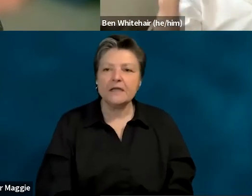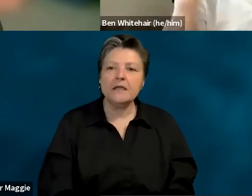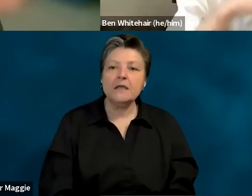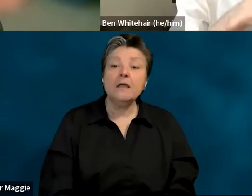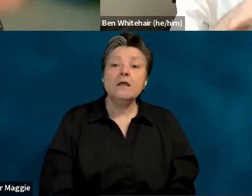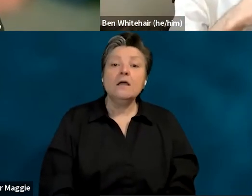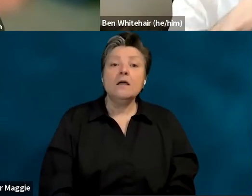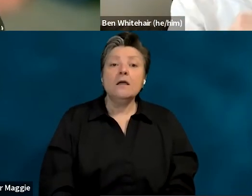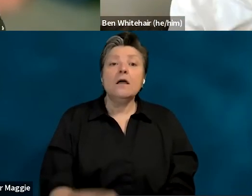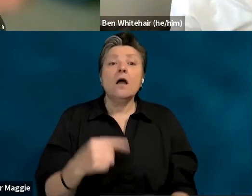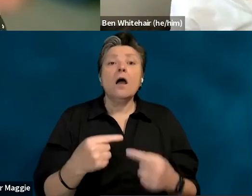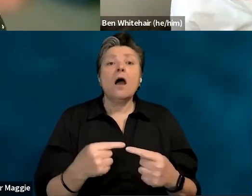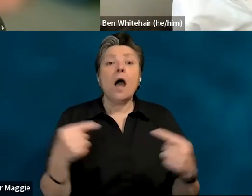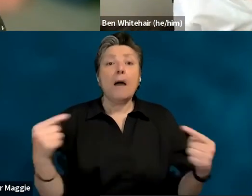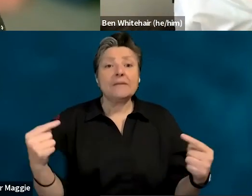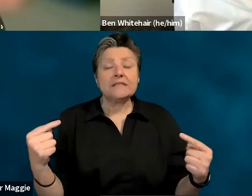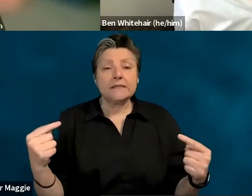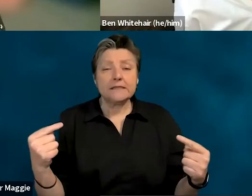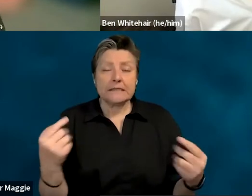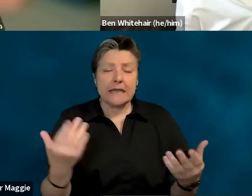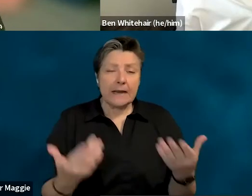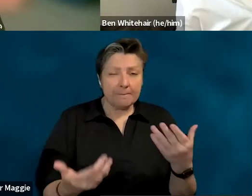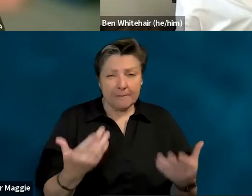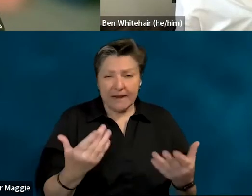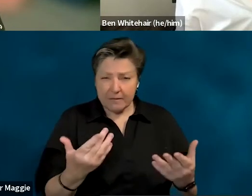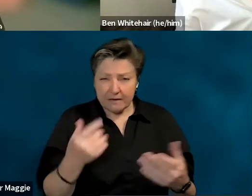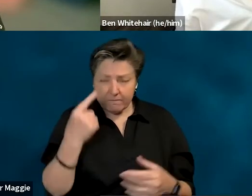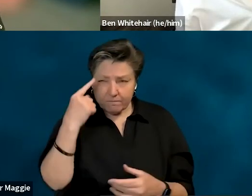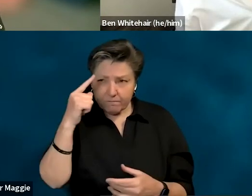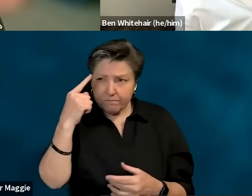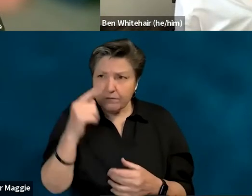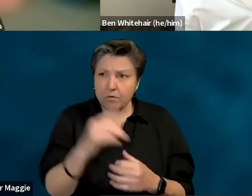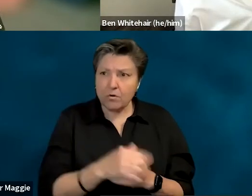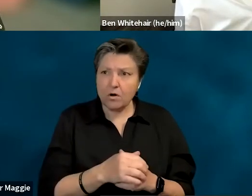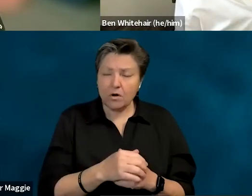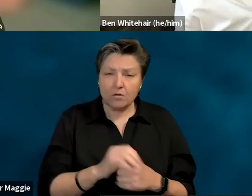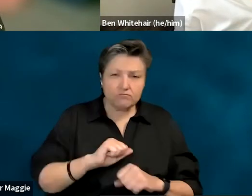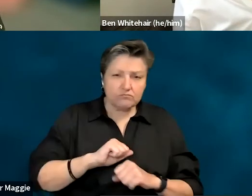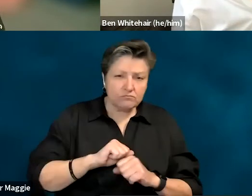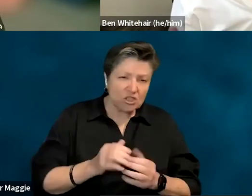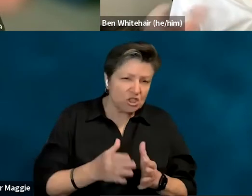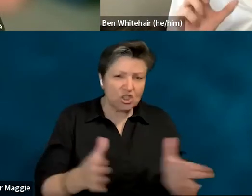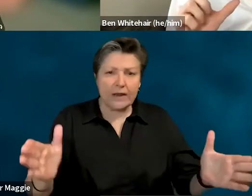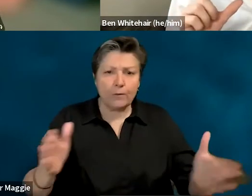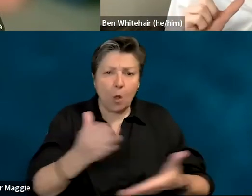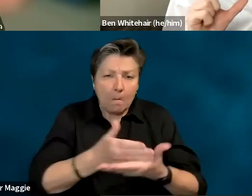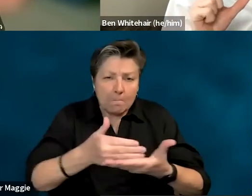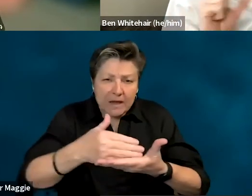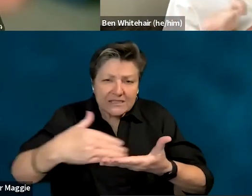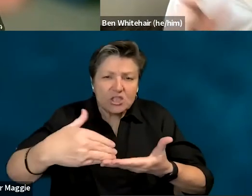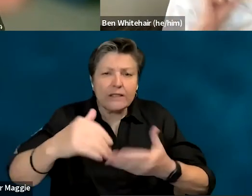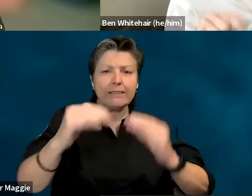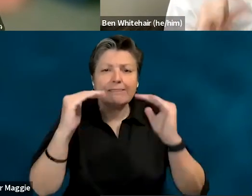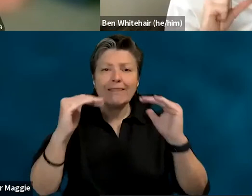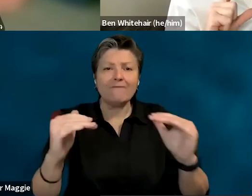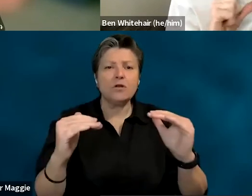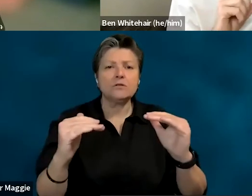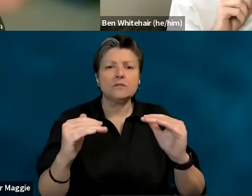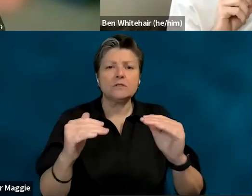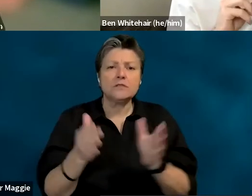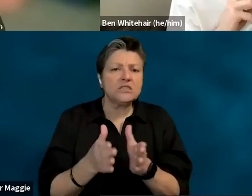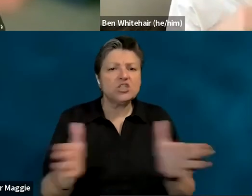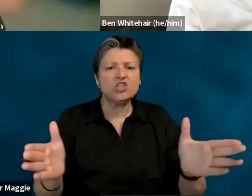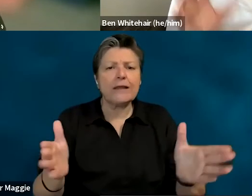Going the opposite end, perhaps, in terms of overall budget levels in general, is there anything